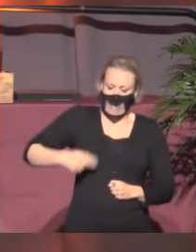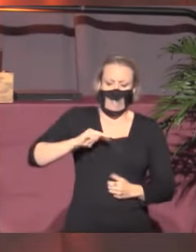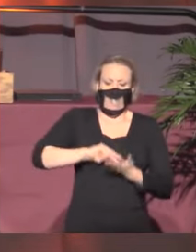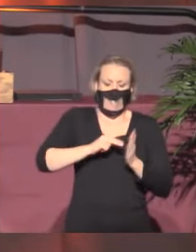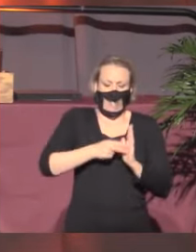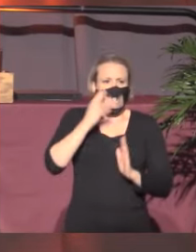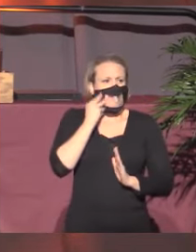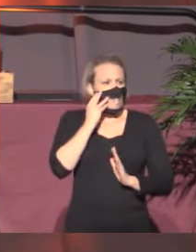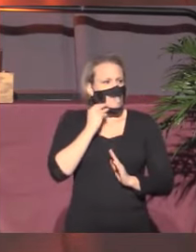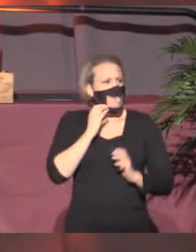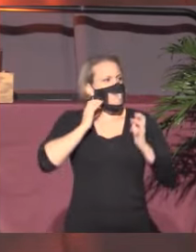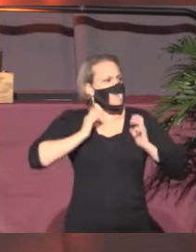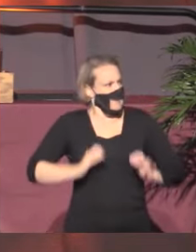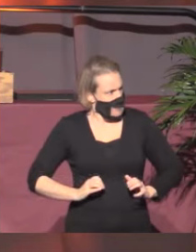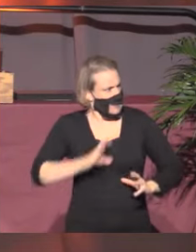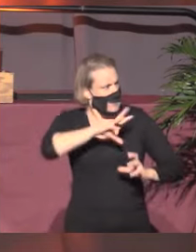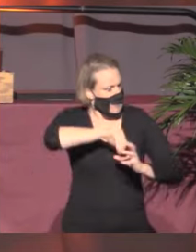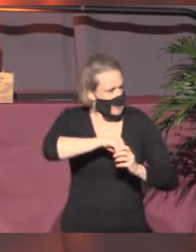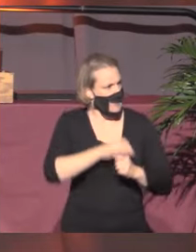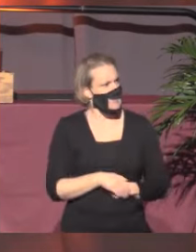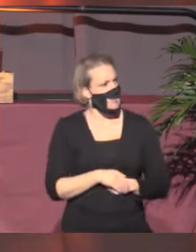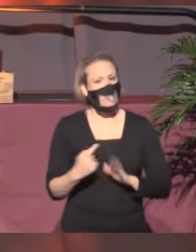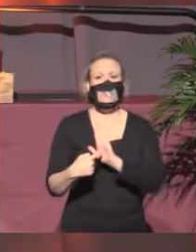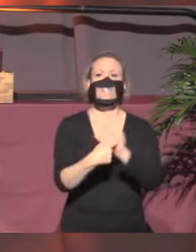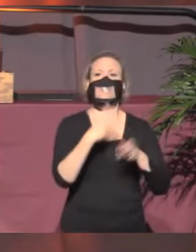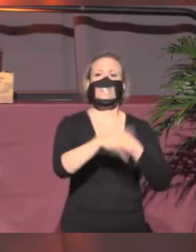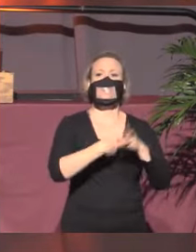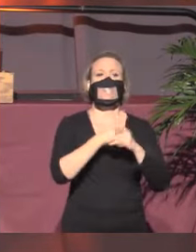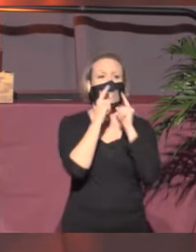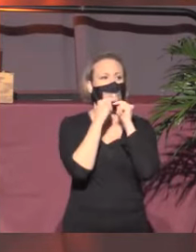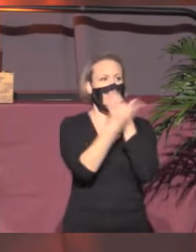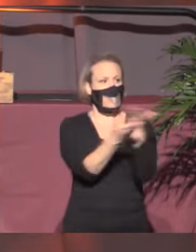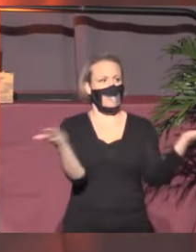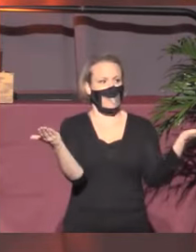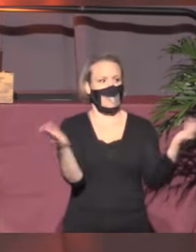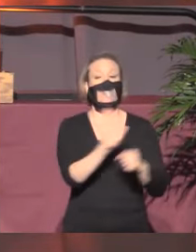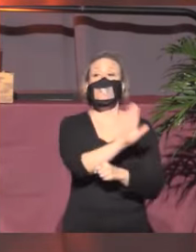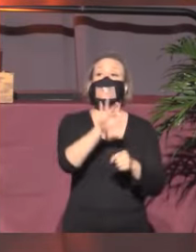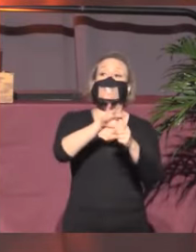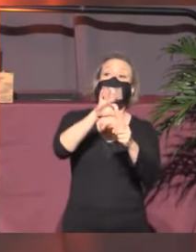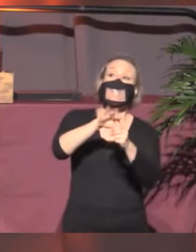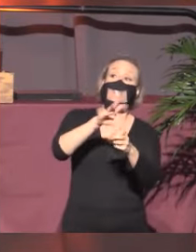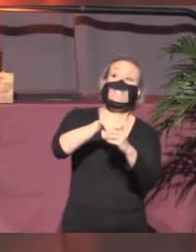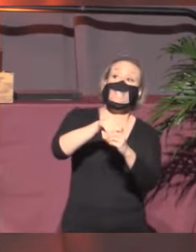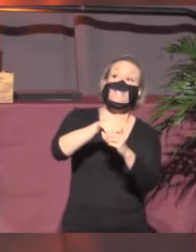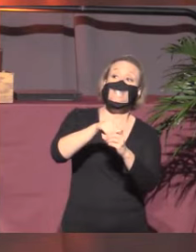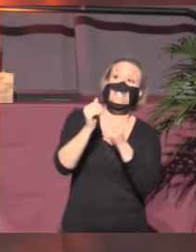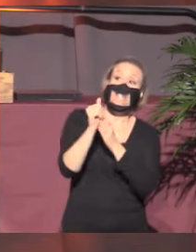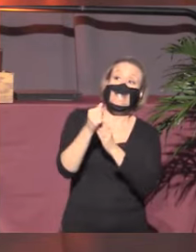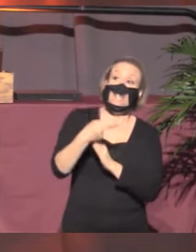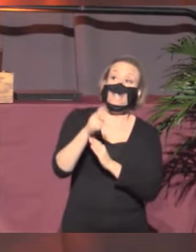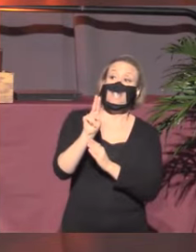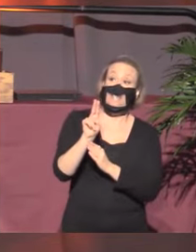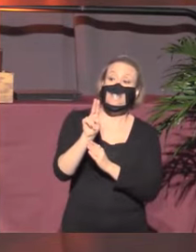You showed the world who you are. Your voting participation led to Hamline University